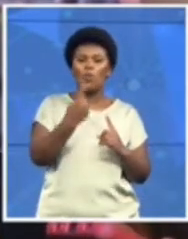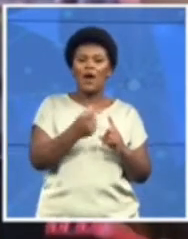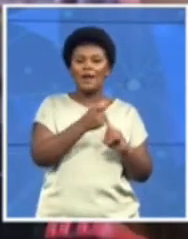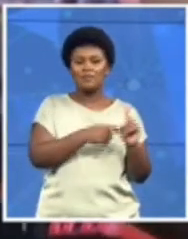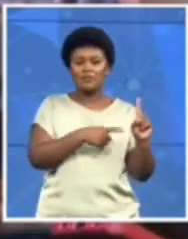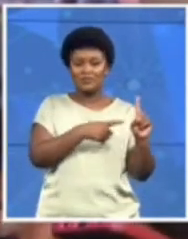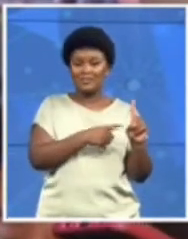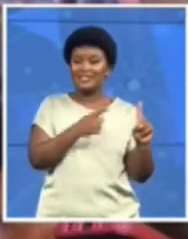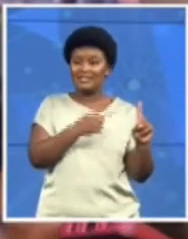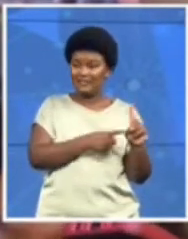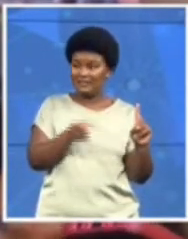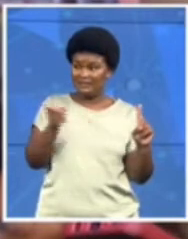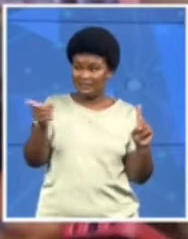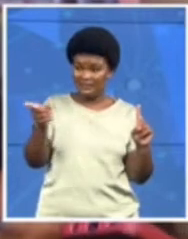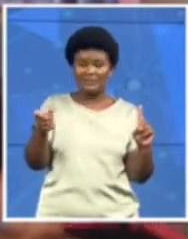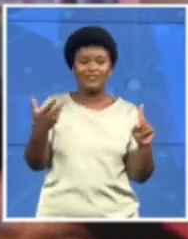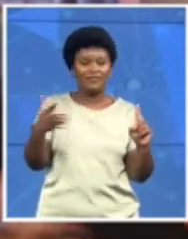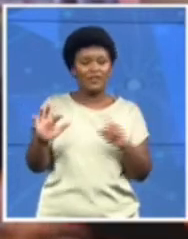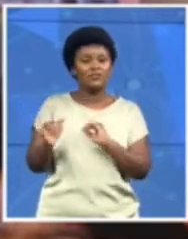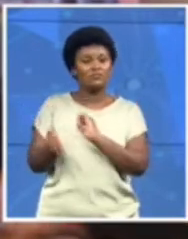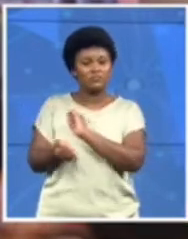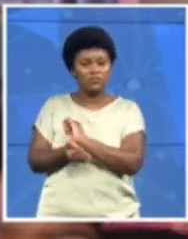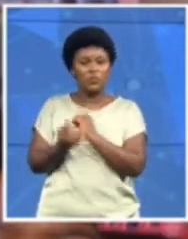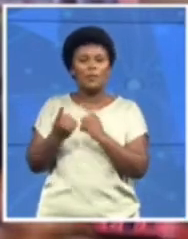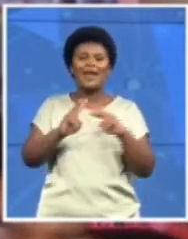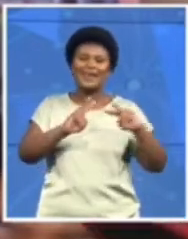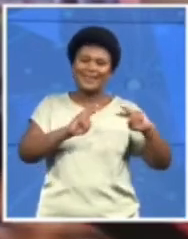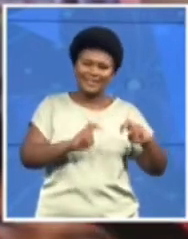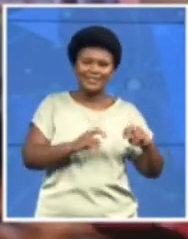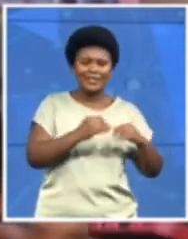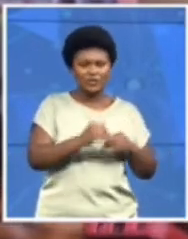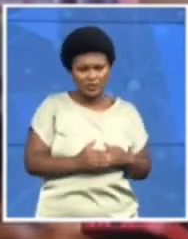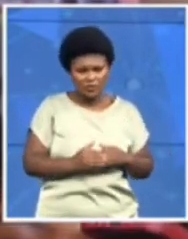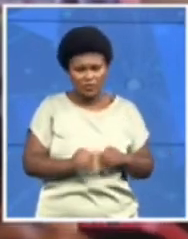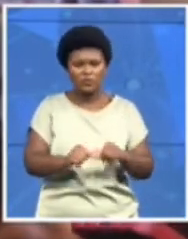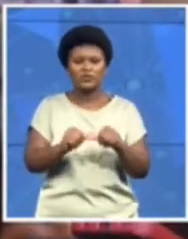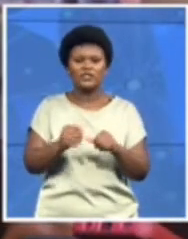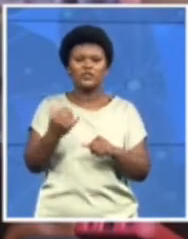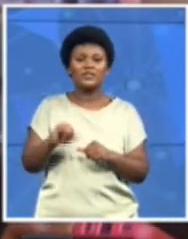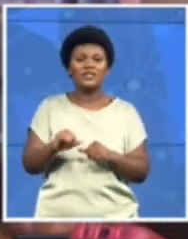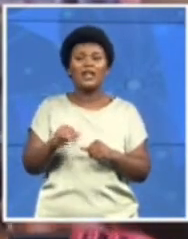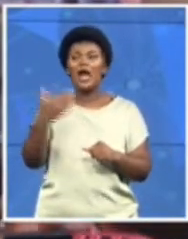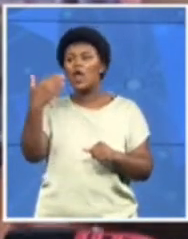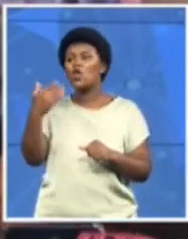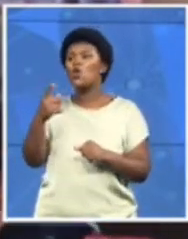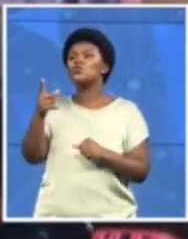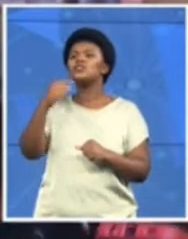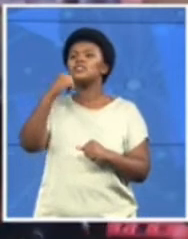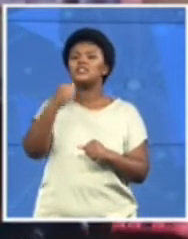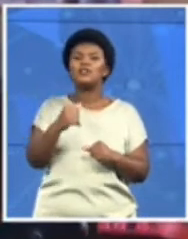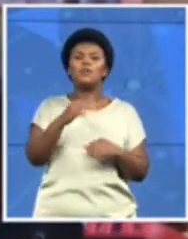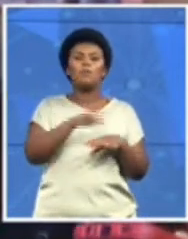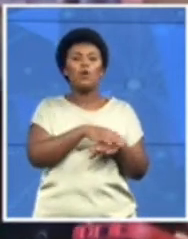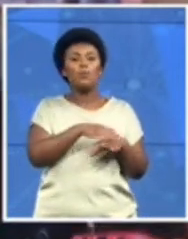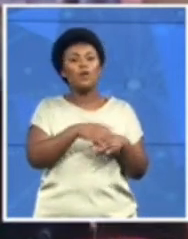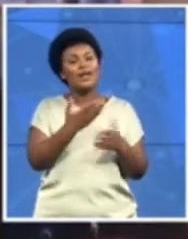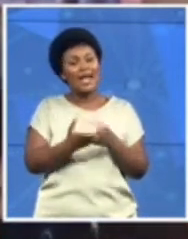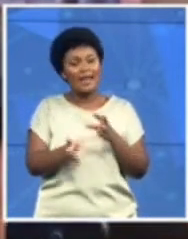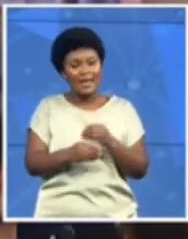continuing. I know. We've been told that more charges are likely to be added, but I've not been told about any